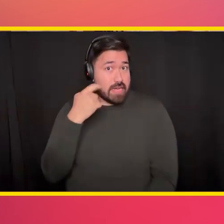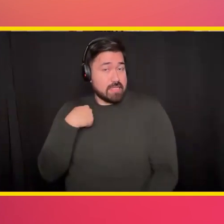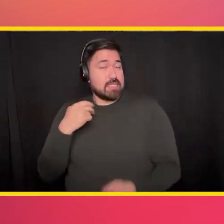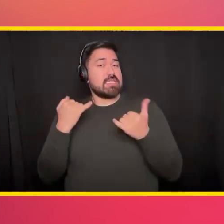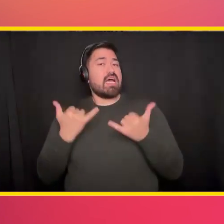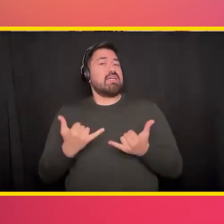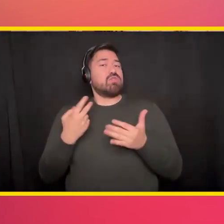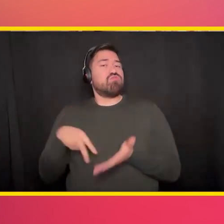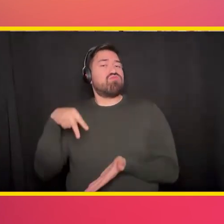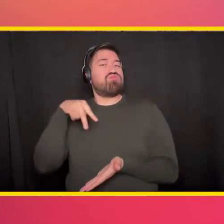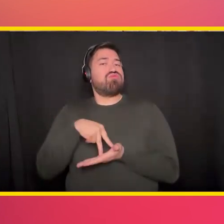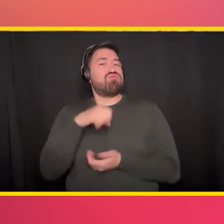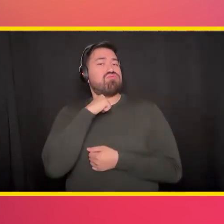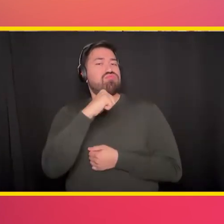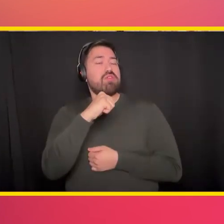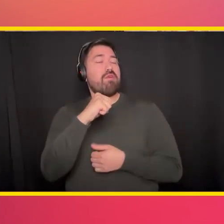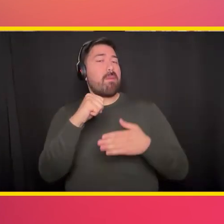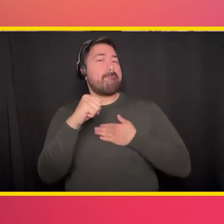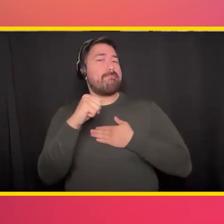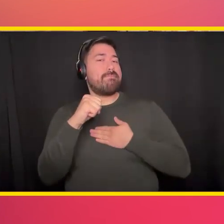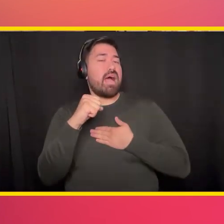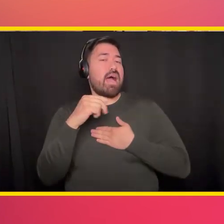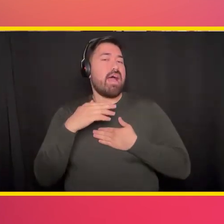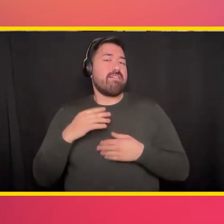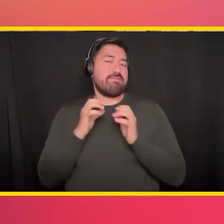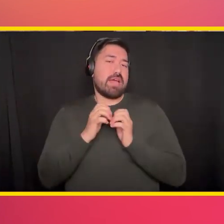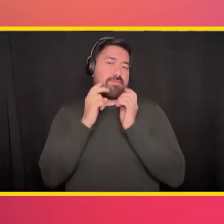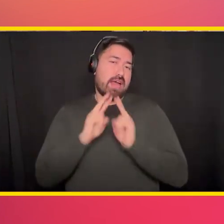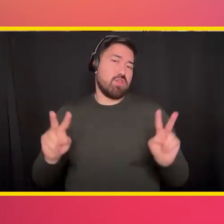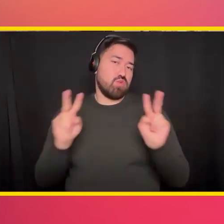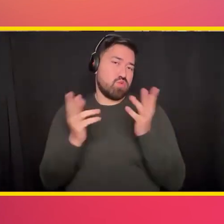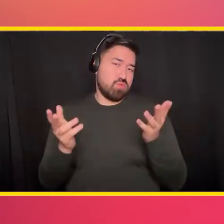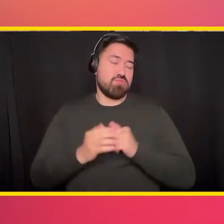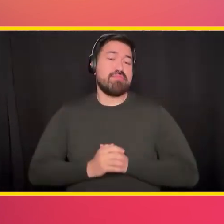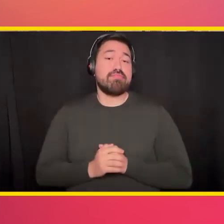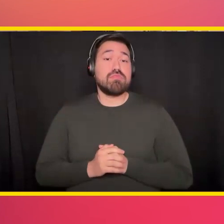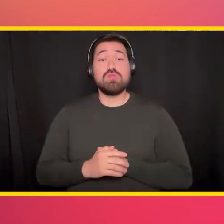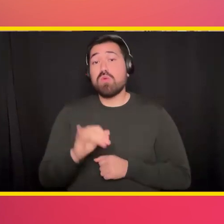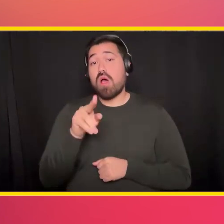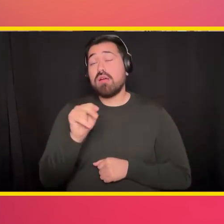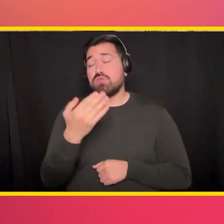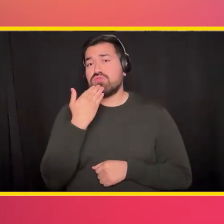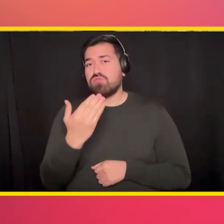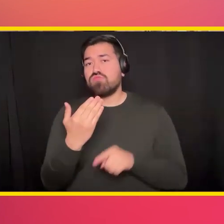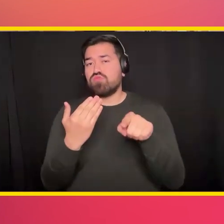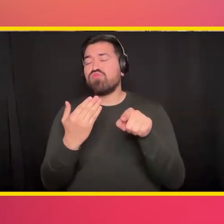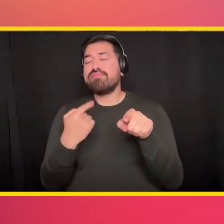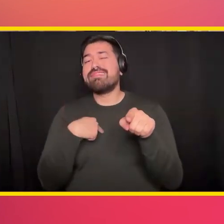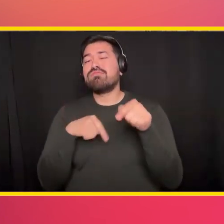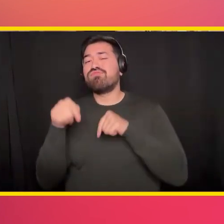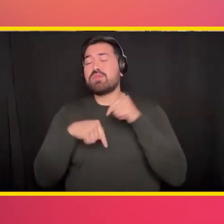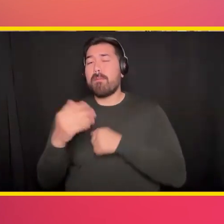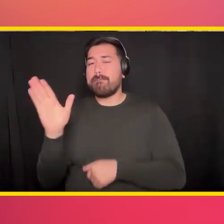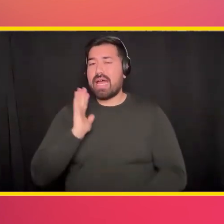stated values? I mean, here's a perfect example, right? So back pre 2020,